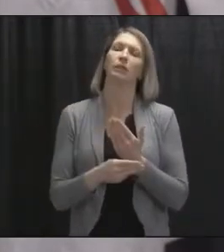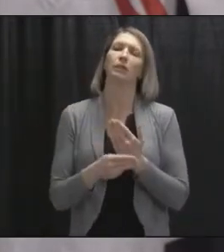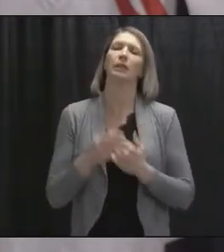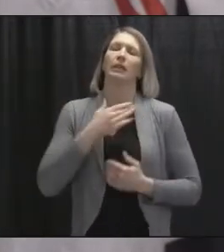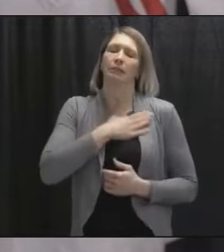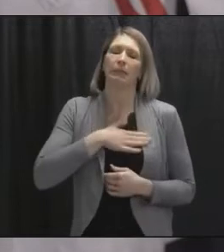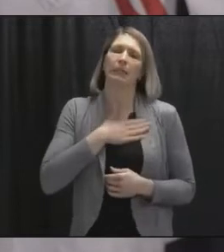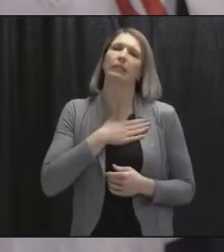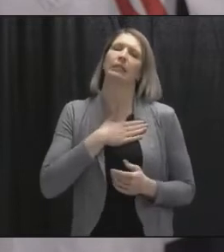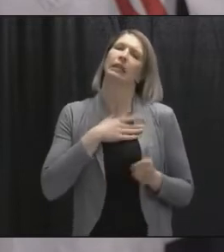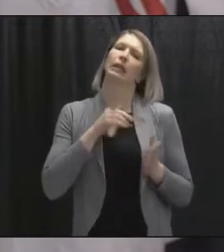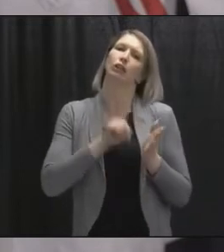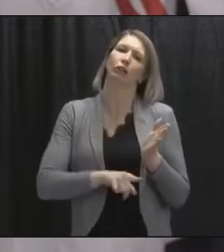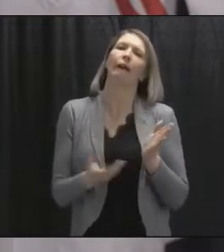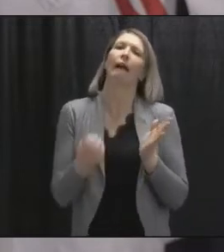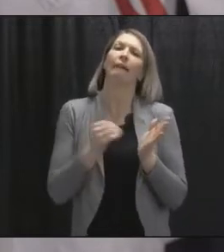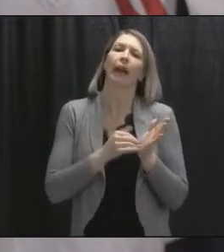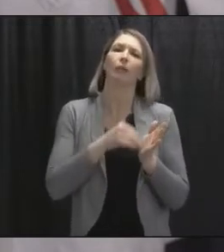visit